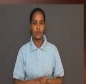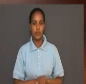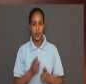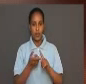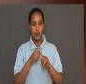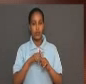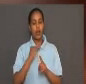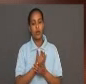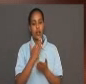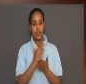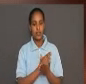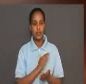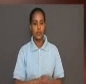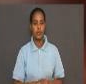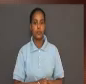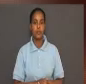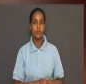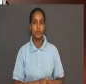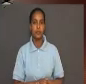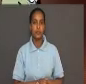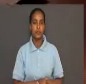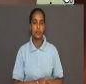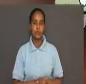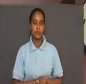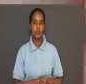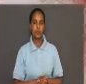Let's get back to our lesson.